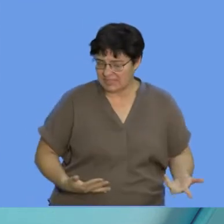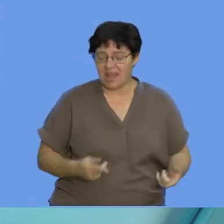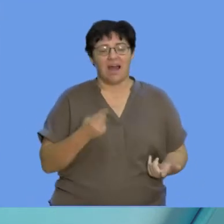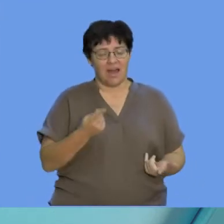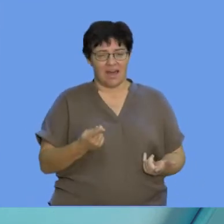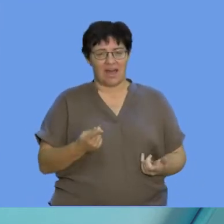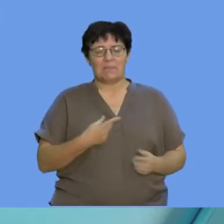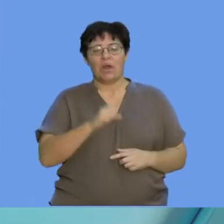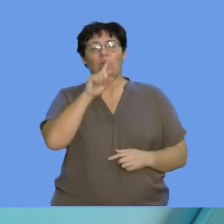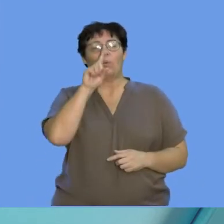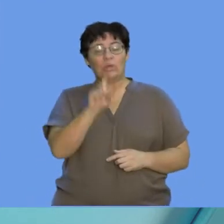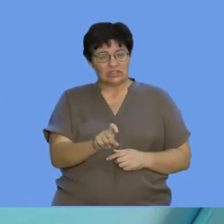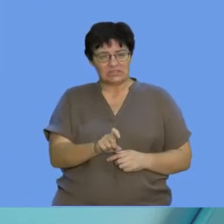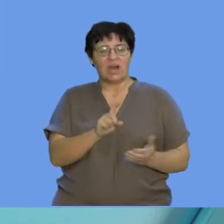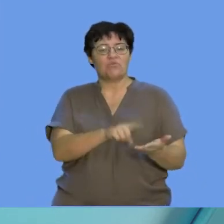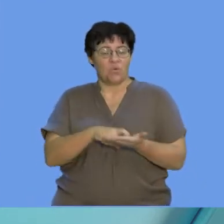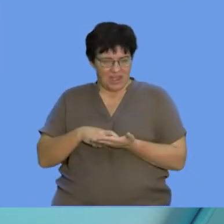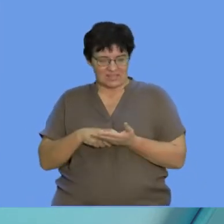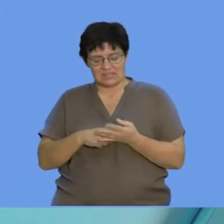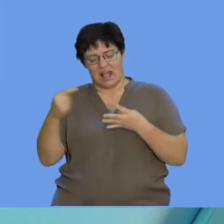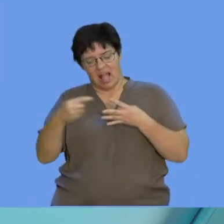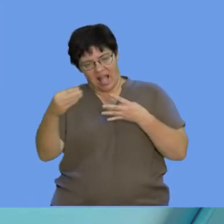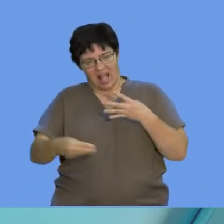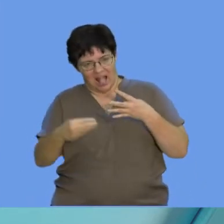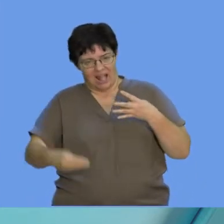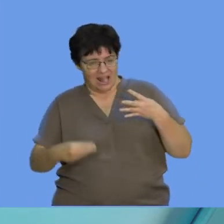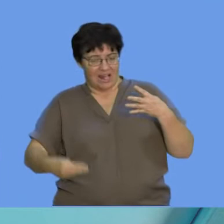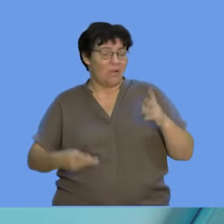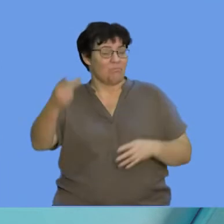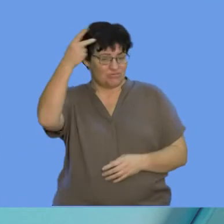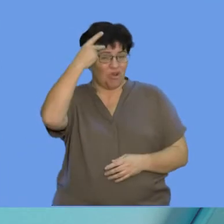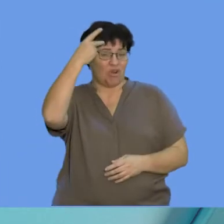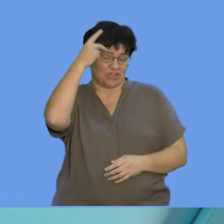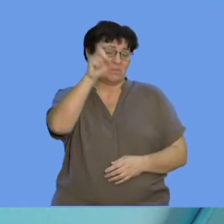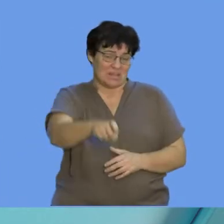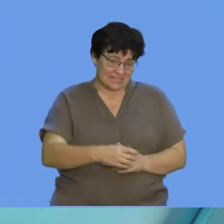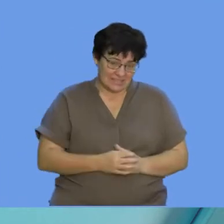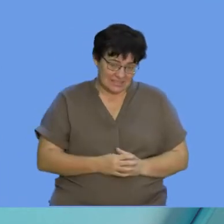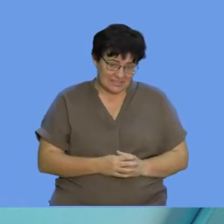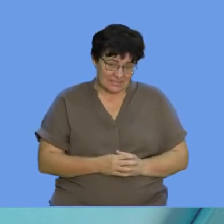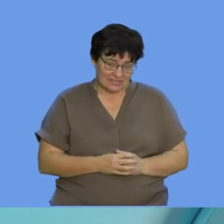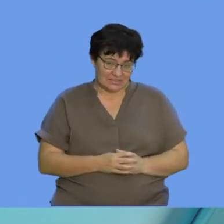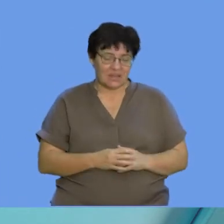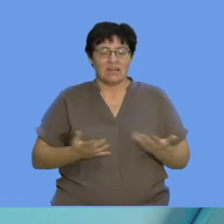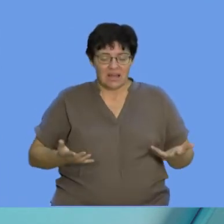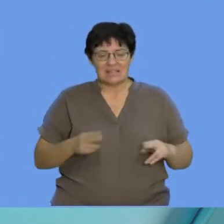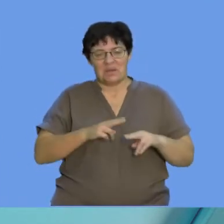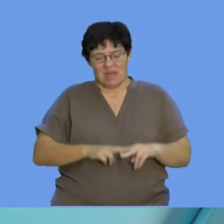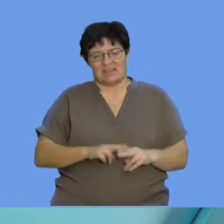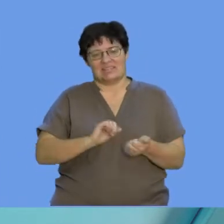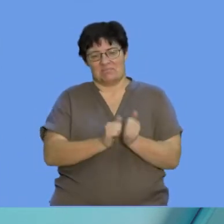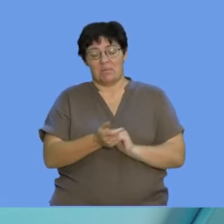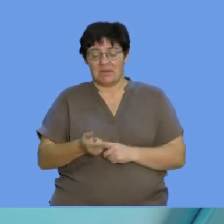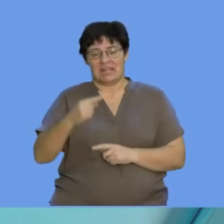just a question that requires a lot of knowledge about the subject matter you're doing, in this instance,